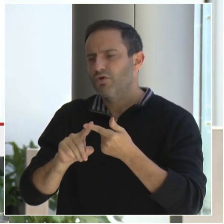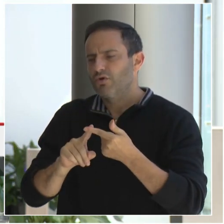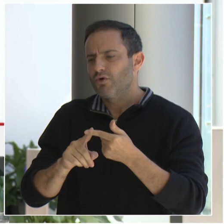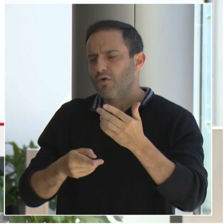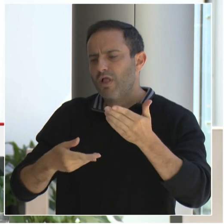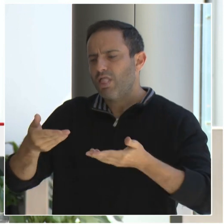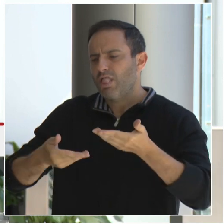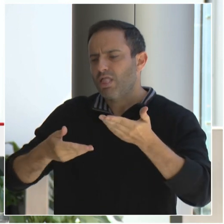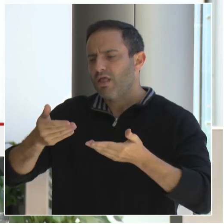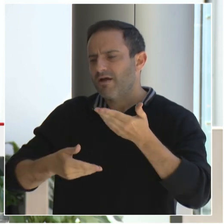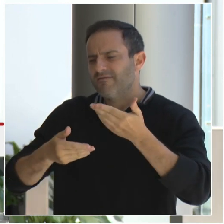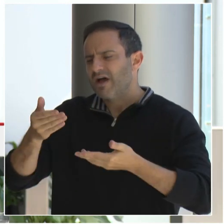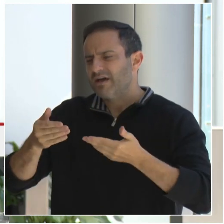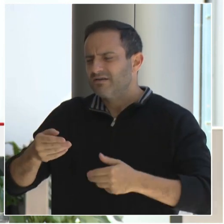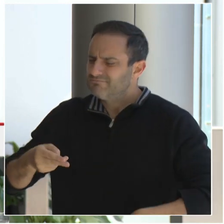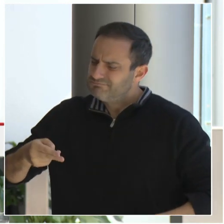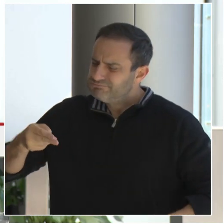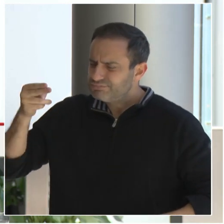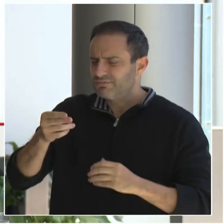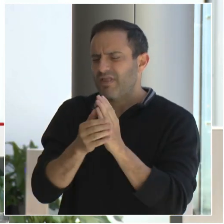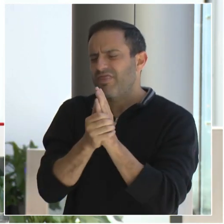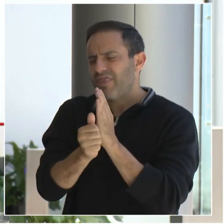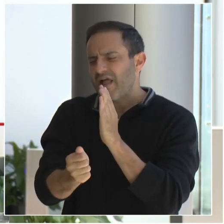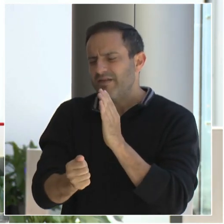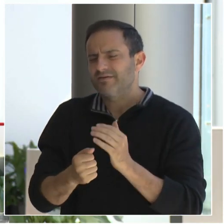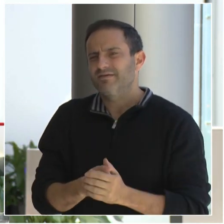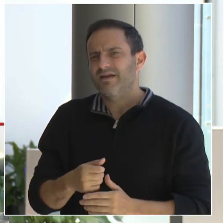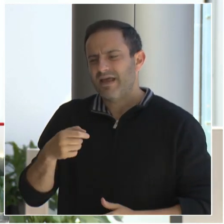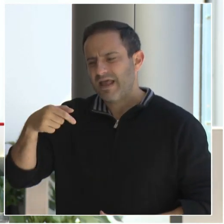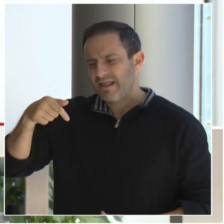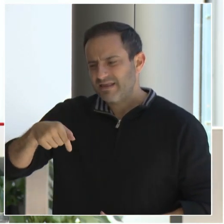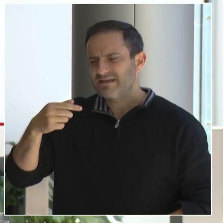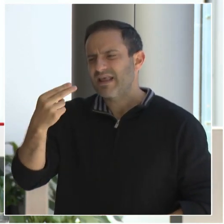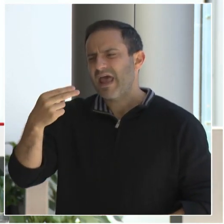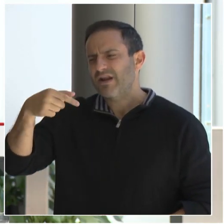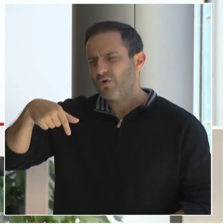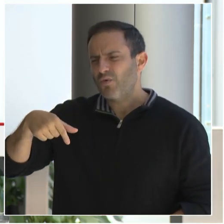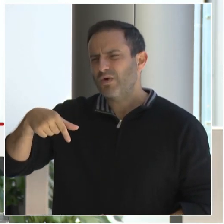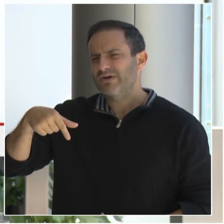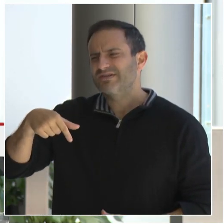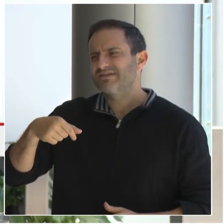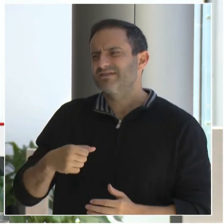retain top talent. And finally, this headquarter move